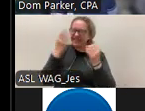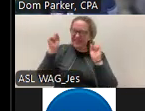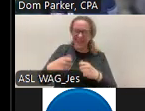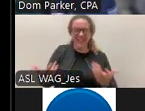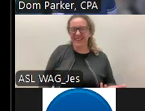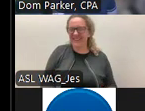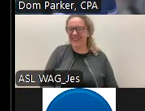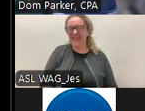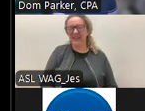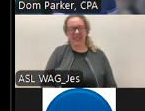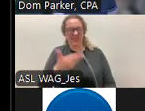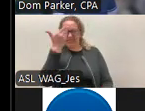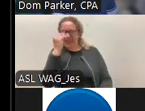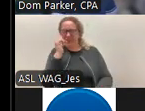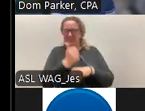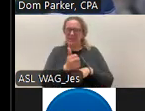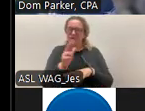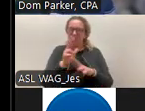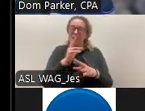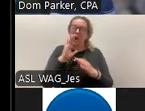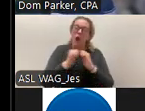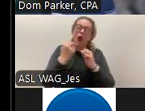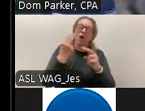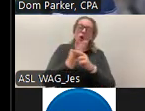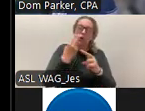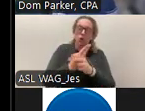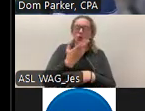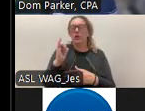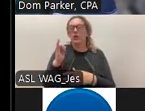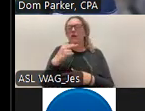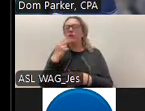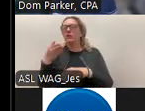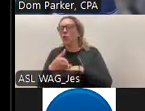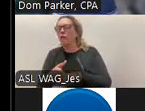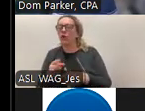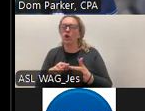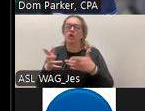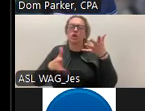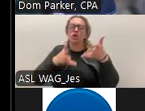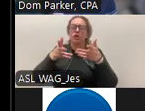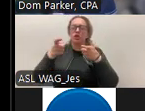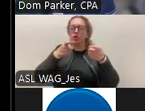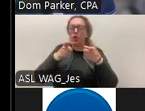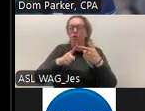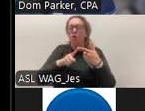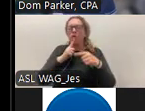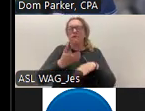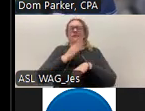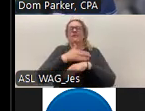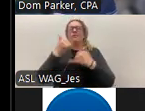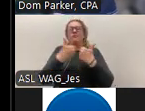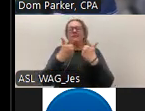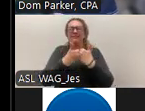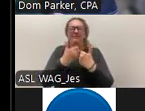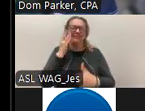And by utilizing all these features, such as voiceover, such as gesture controls, you can further enhance the gameplay